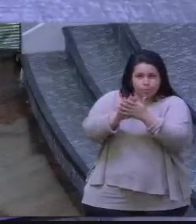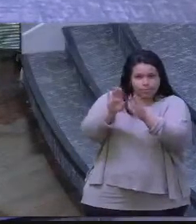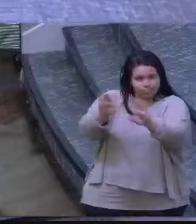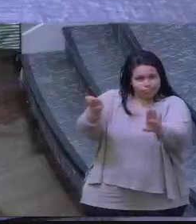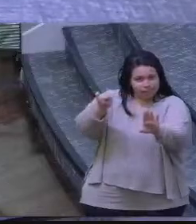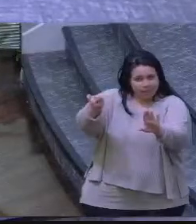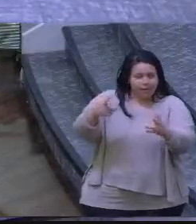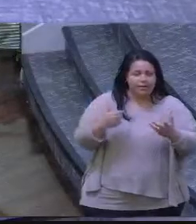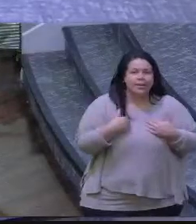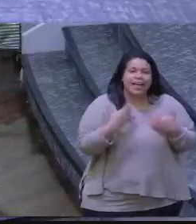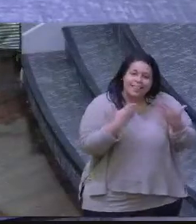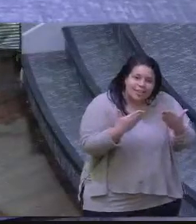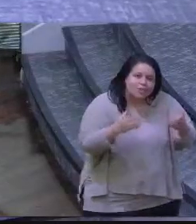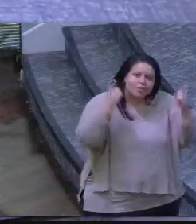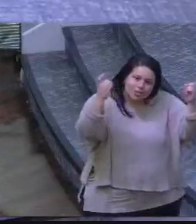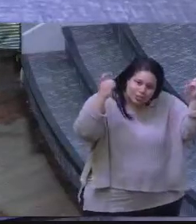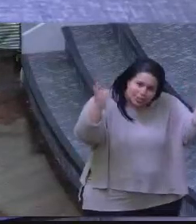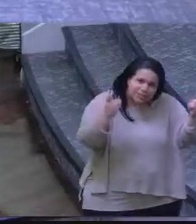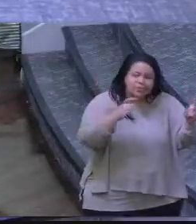achievement.